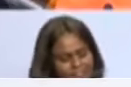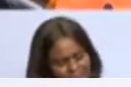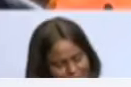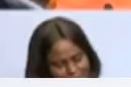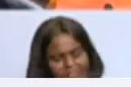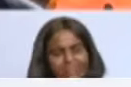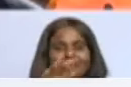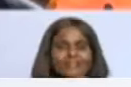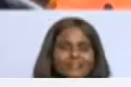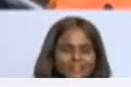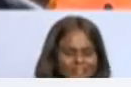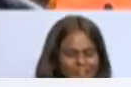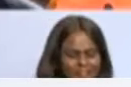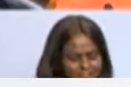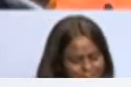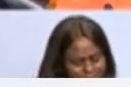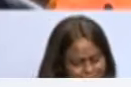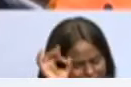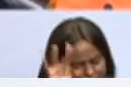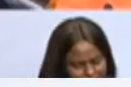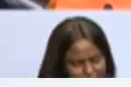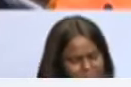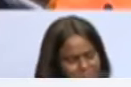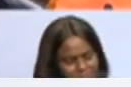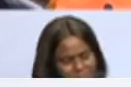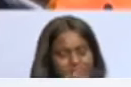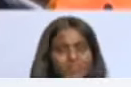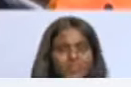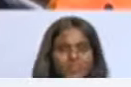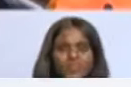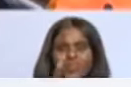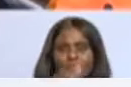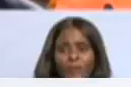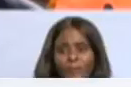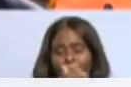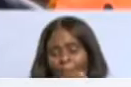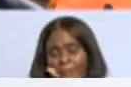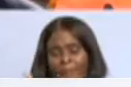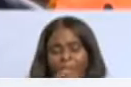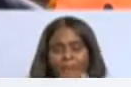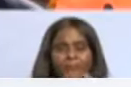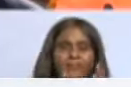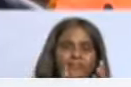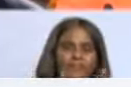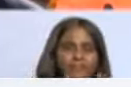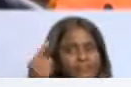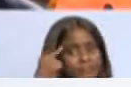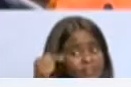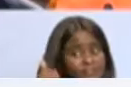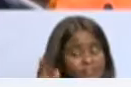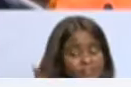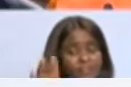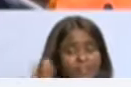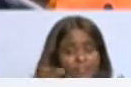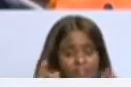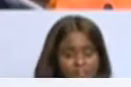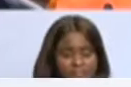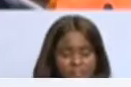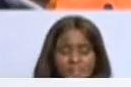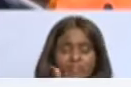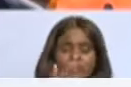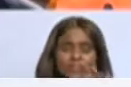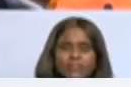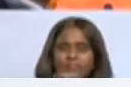opportunity on another side. Yeah. Madam Speaker, through other financing mechanisms, government is implementing the